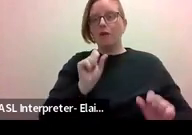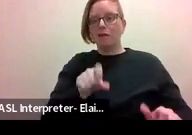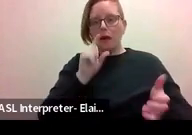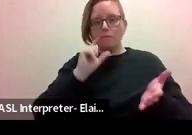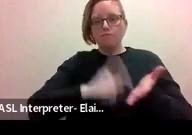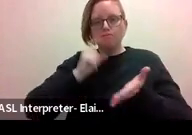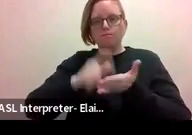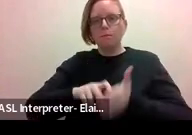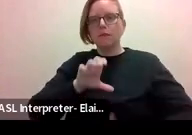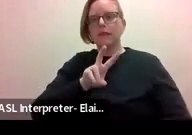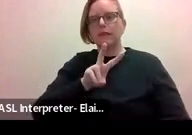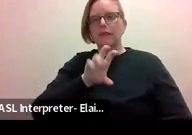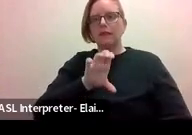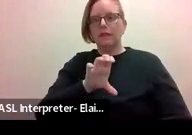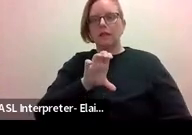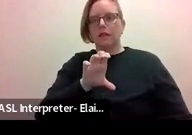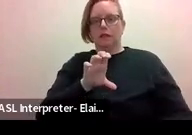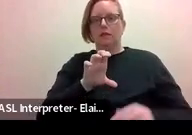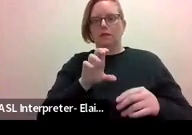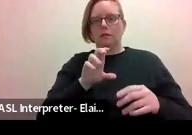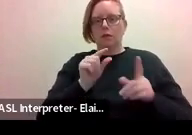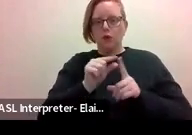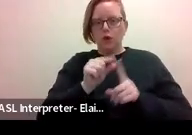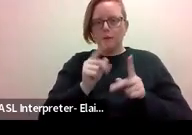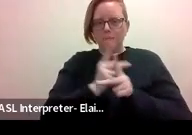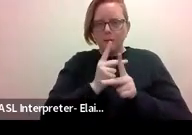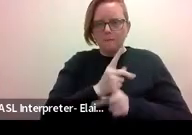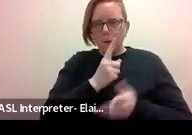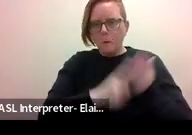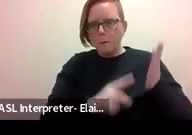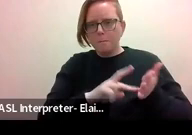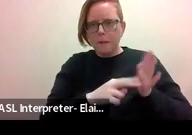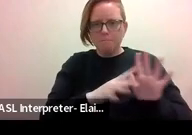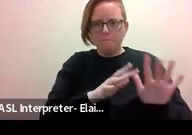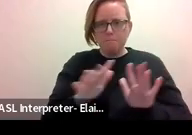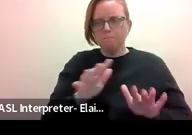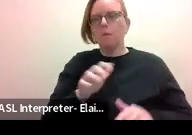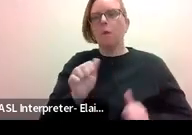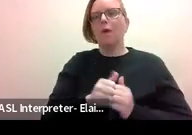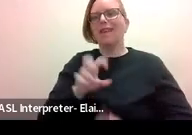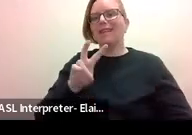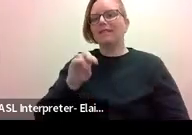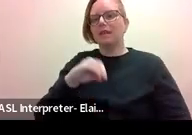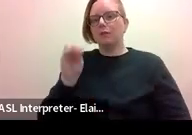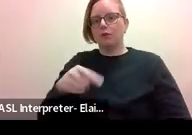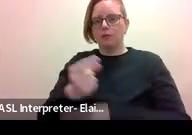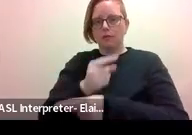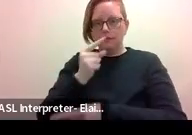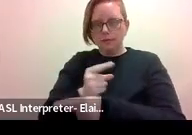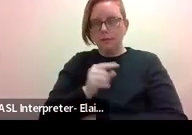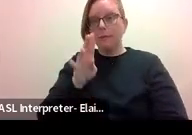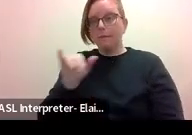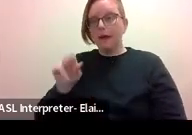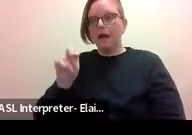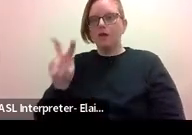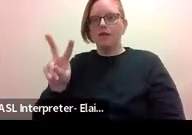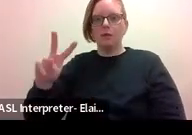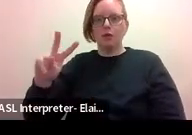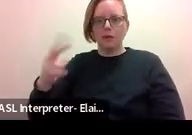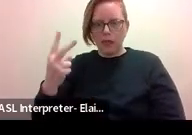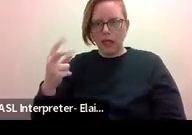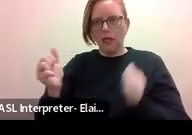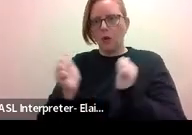70% accuracy. And then the goal is by November 2nd, given specially designed